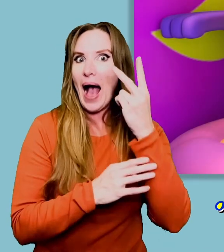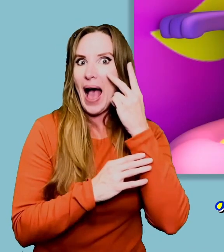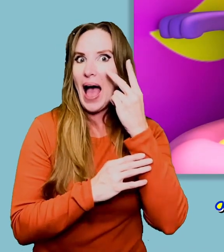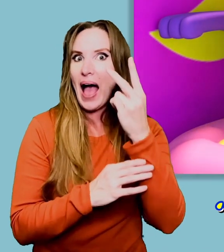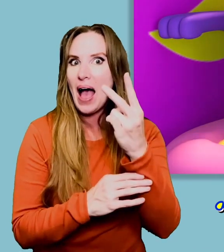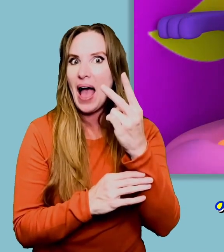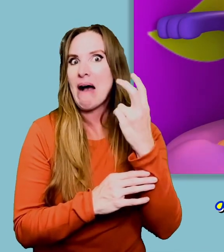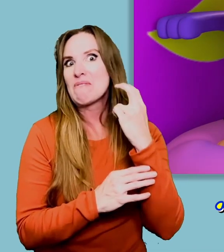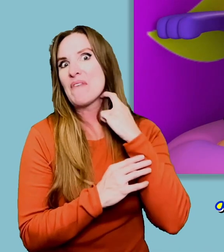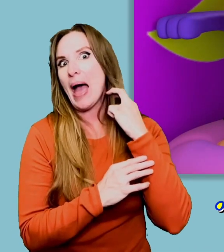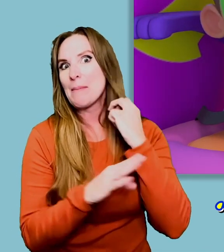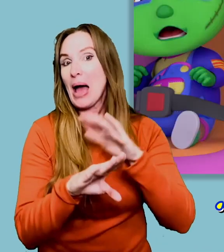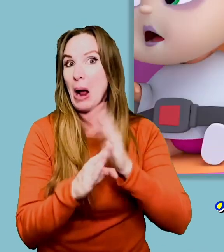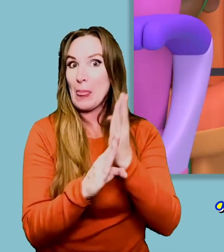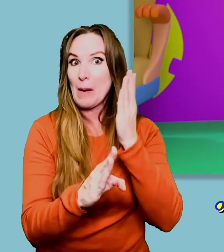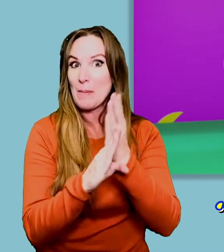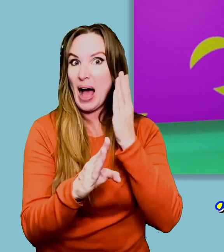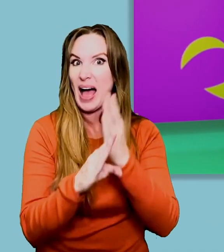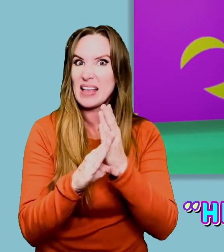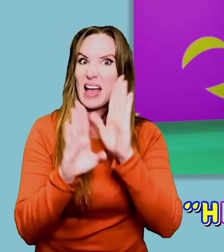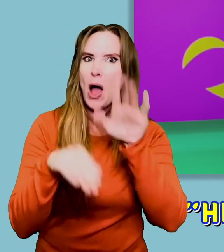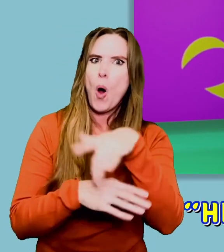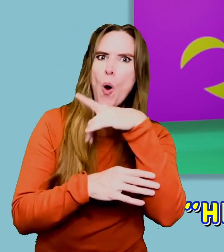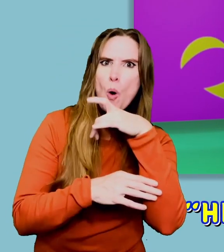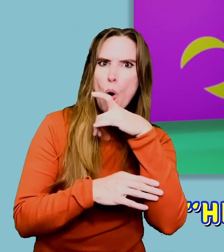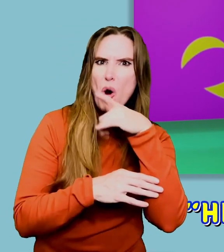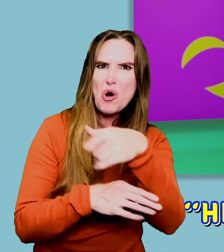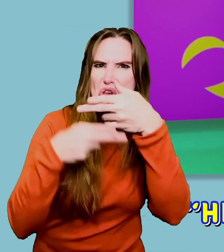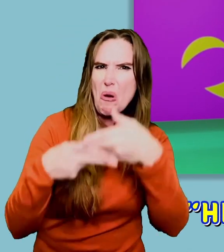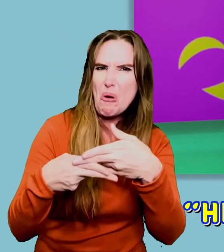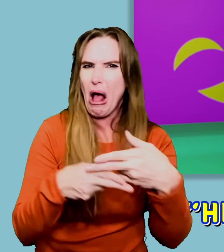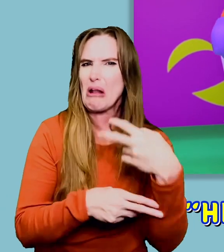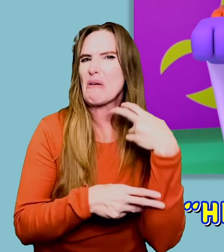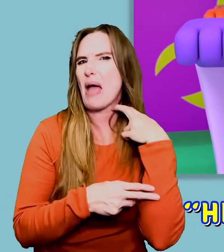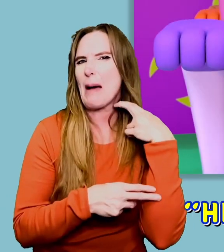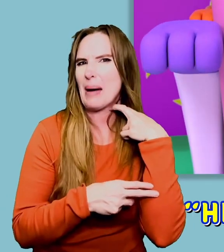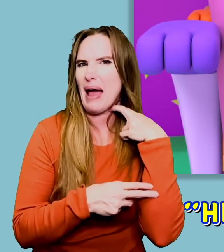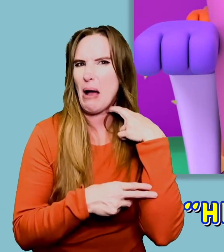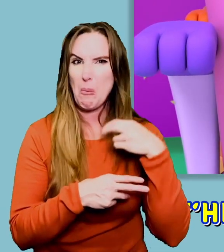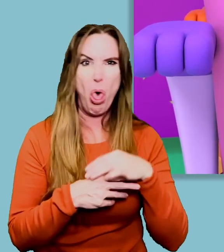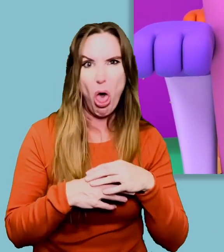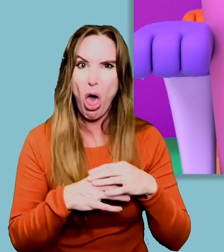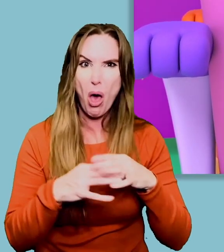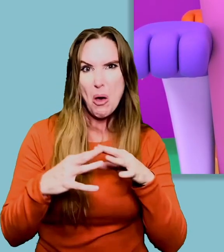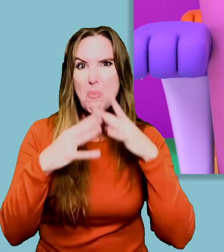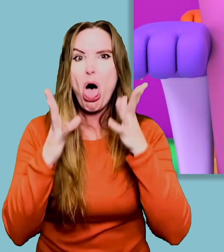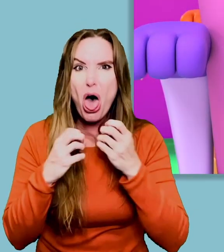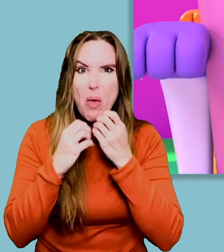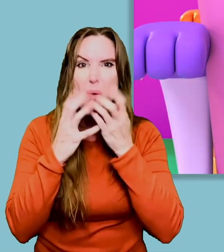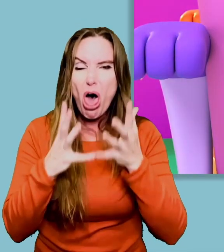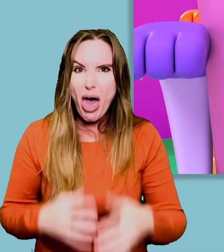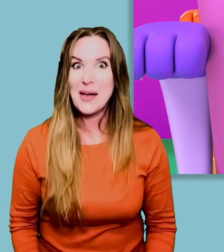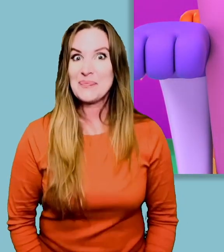I spy a vampire on the bus. Hey, who you calling a vampire?